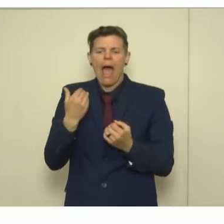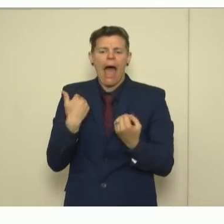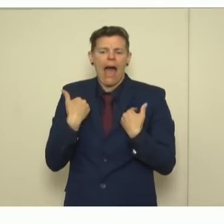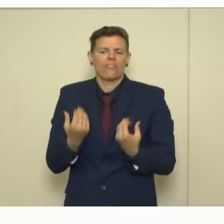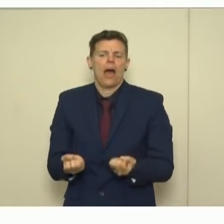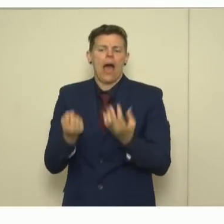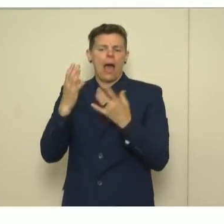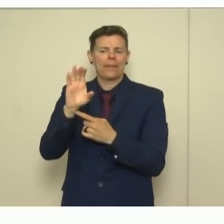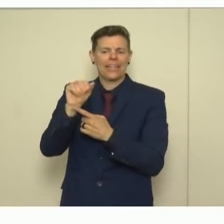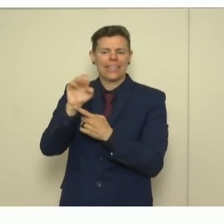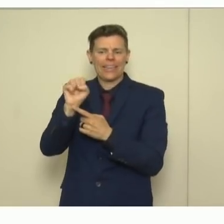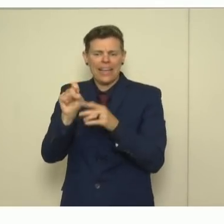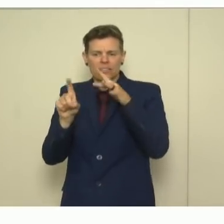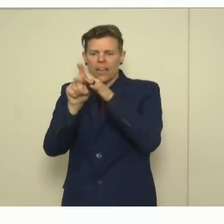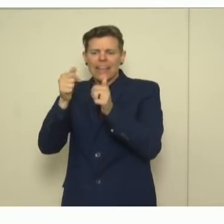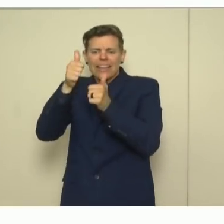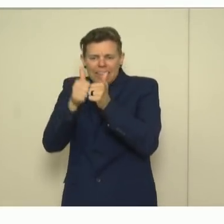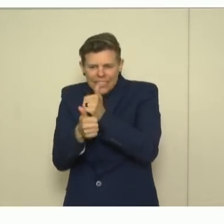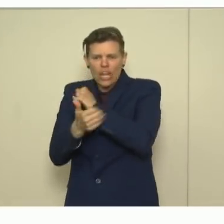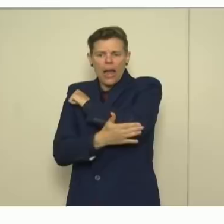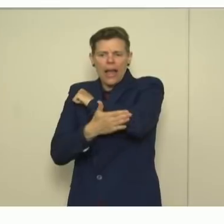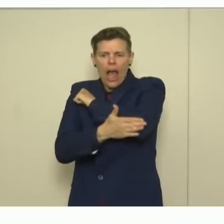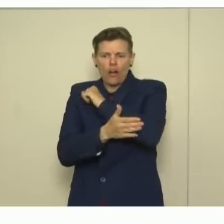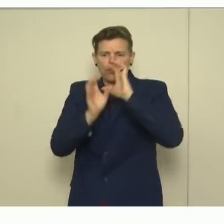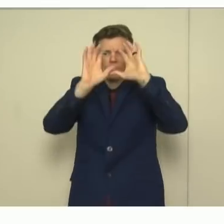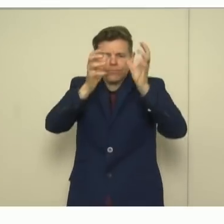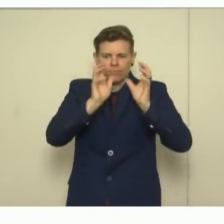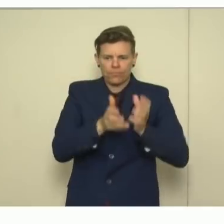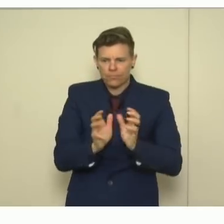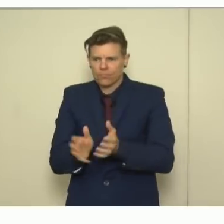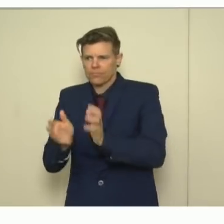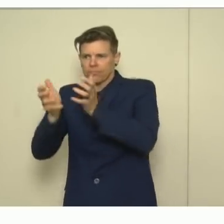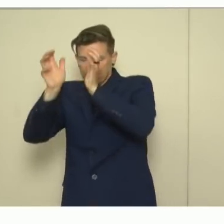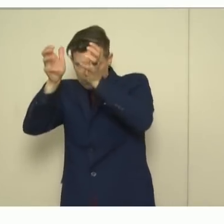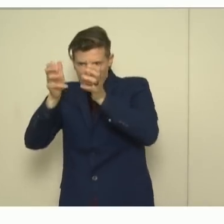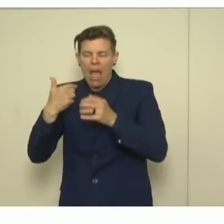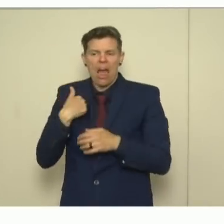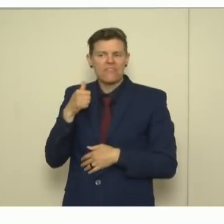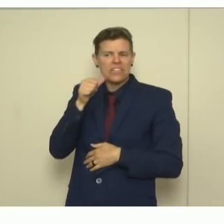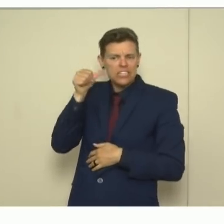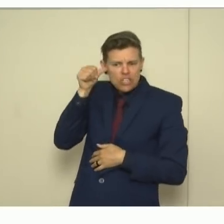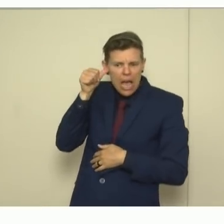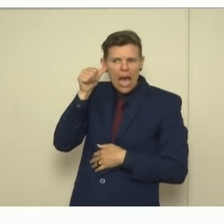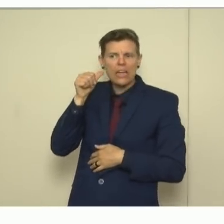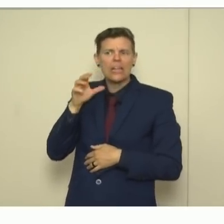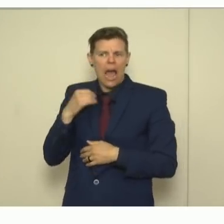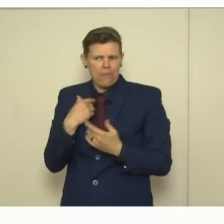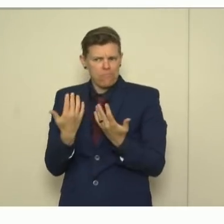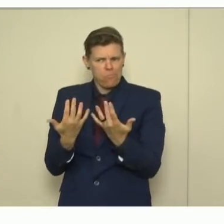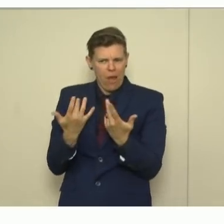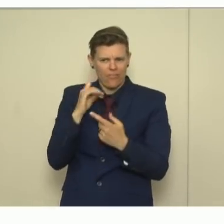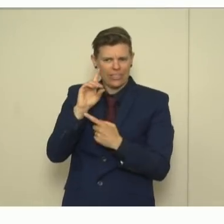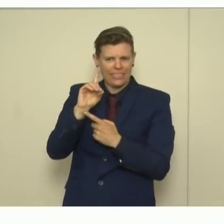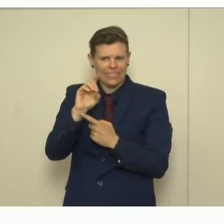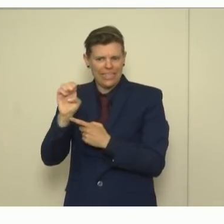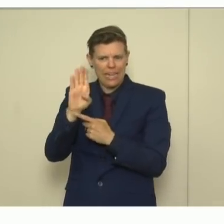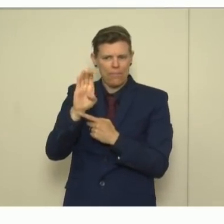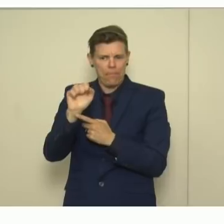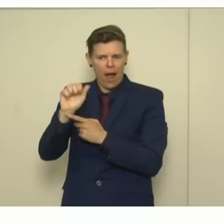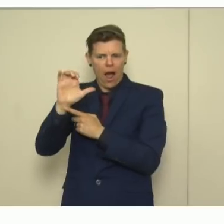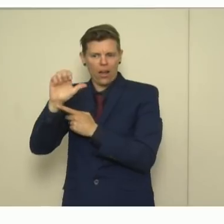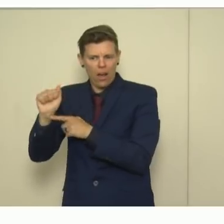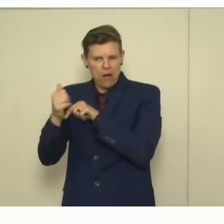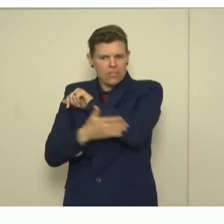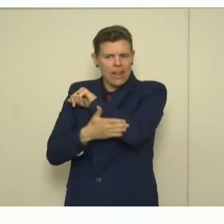today, and I've been holding out for Debaca County for a really, really long time here. I was told today they had their very